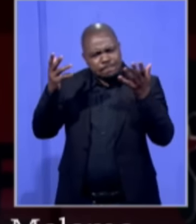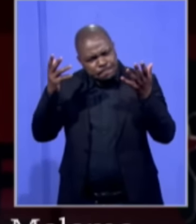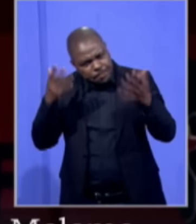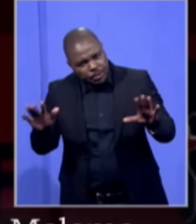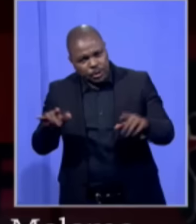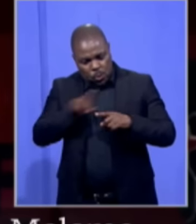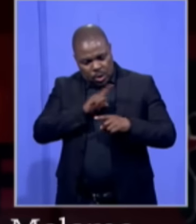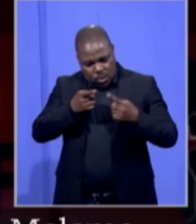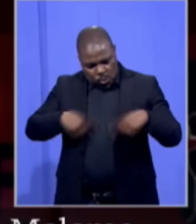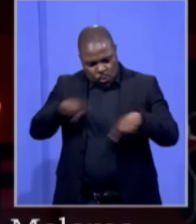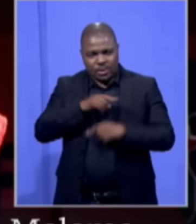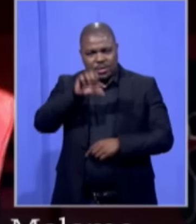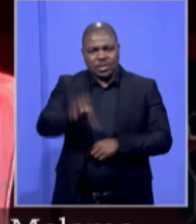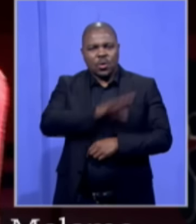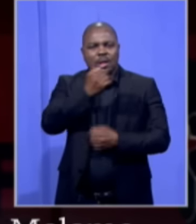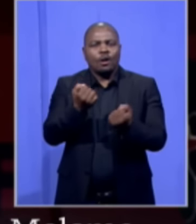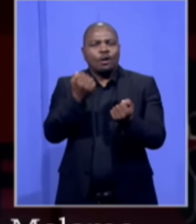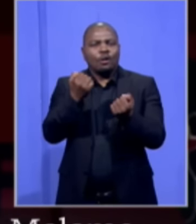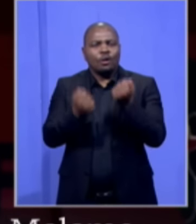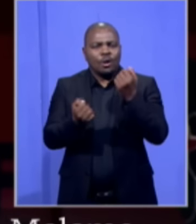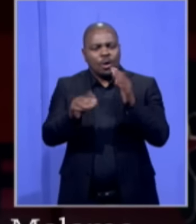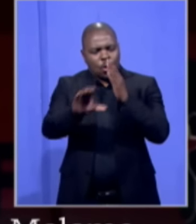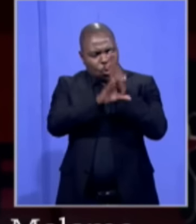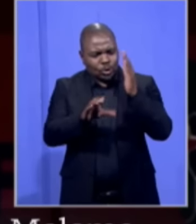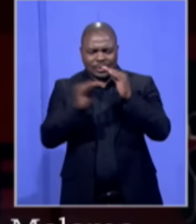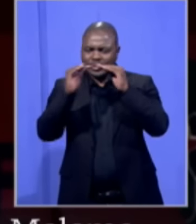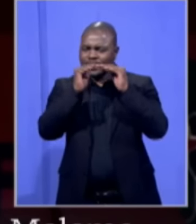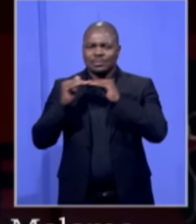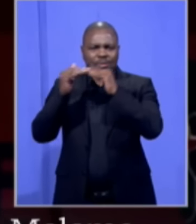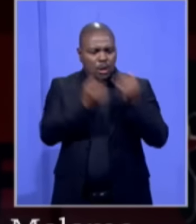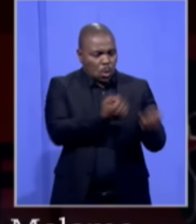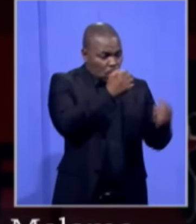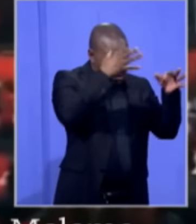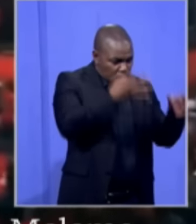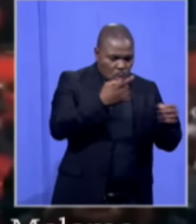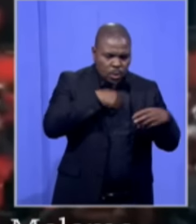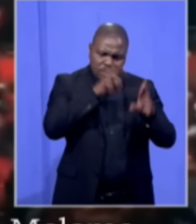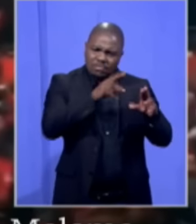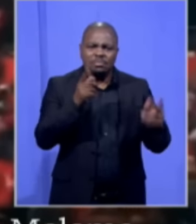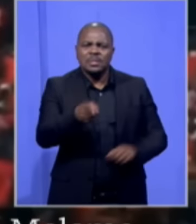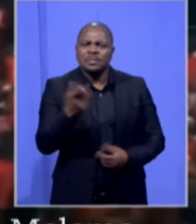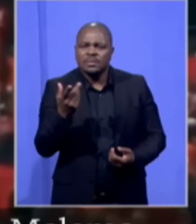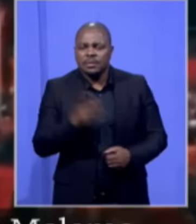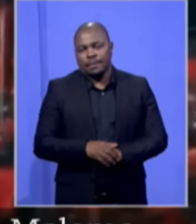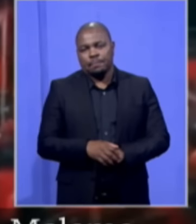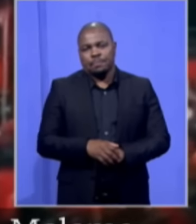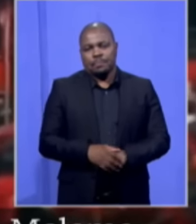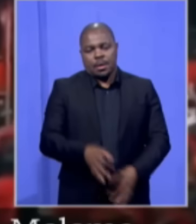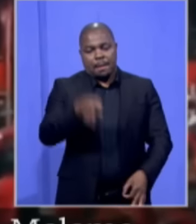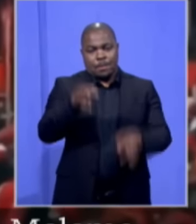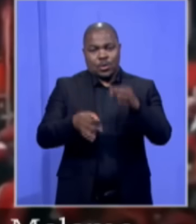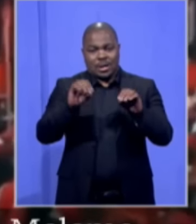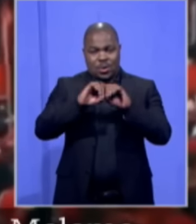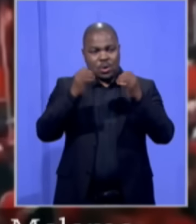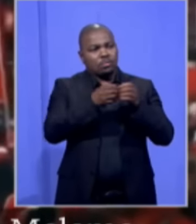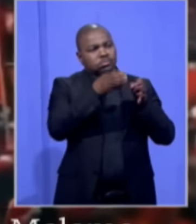a constitutional democracy. We must defend the decisions of the court. Makoko a dipolotiki ga a kgatlhiwa